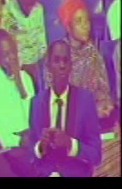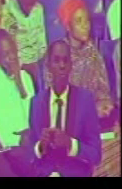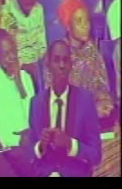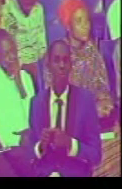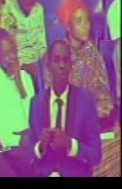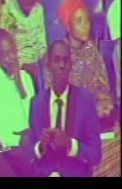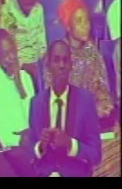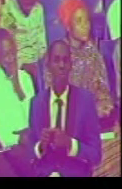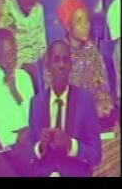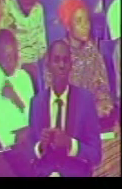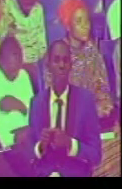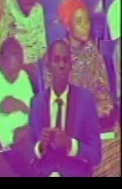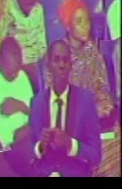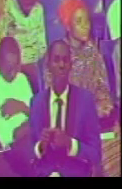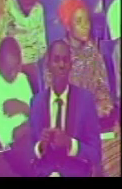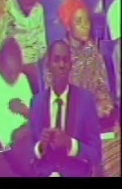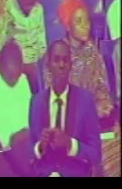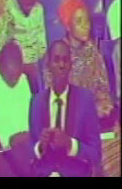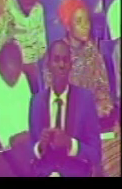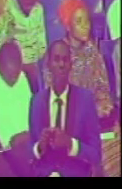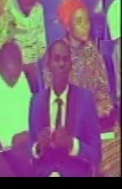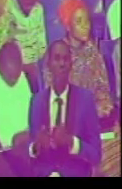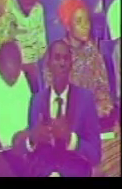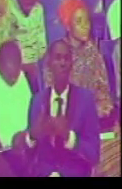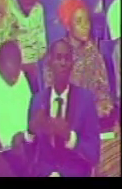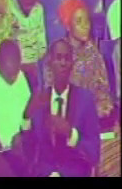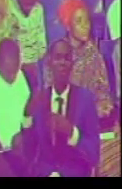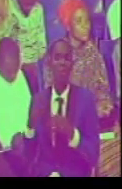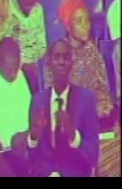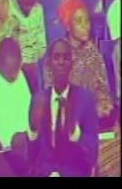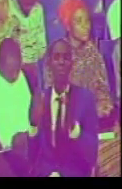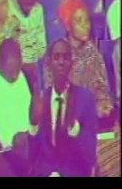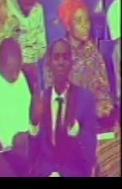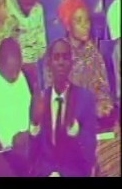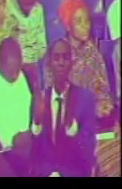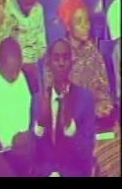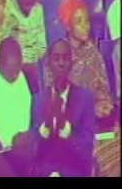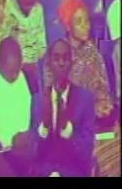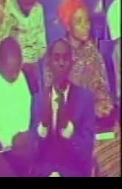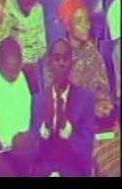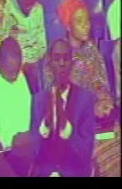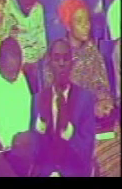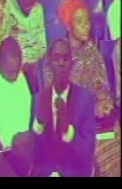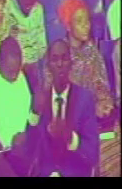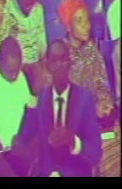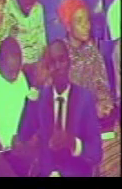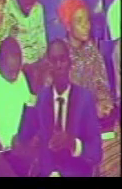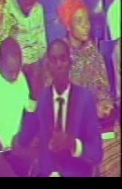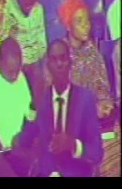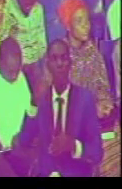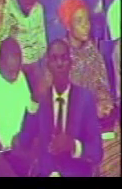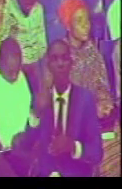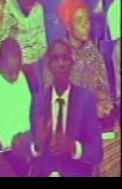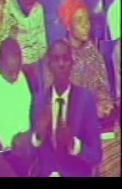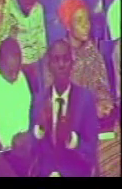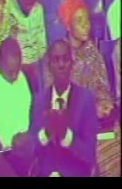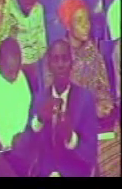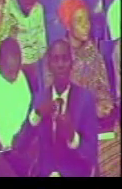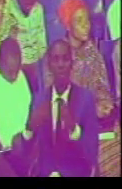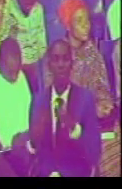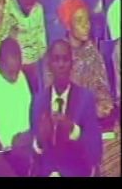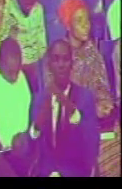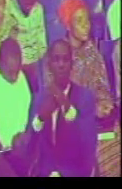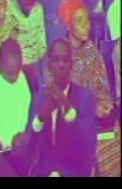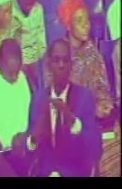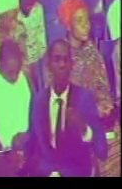hyperprolactinemia, which is nipple discharge. After the prayer of the man of God tonight, right